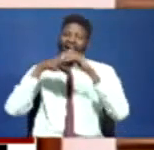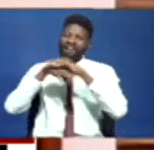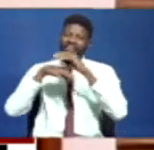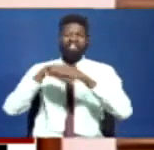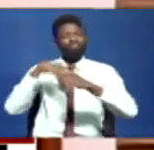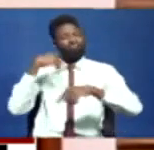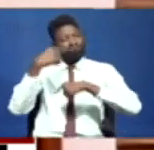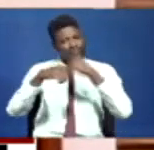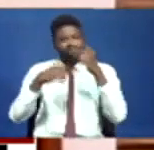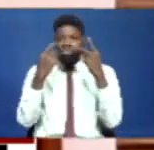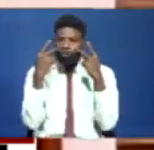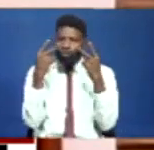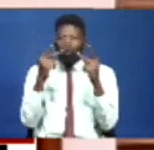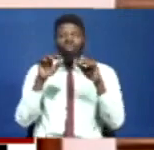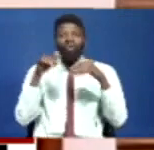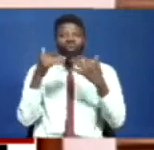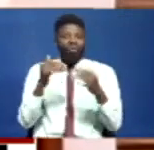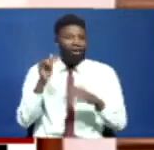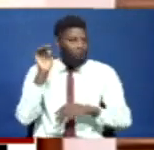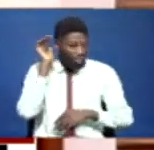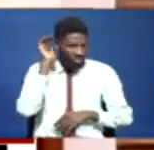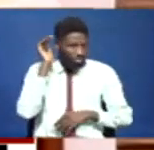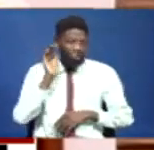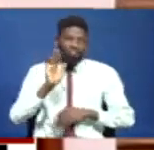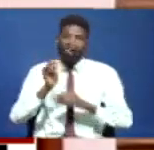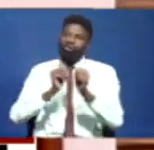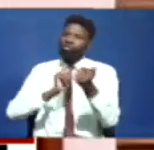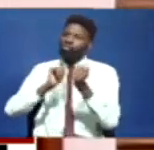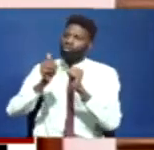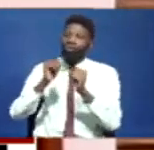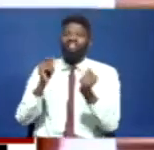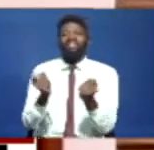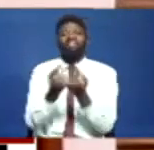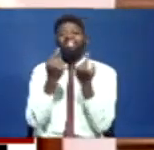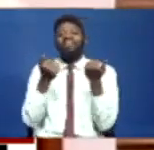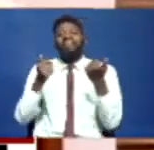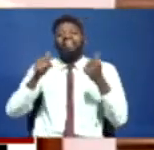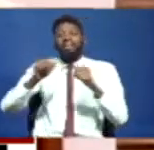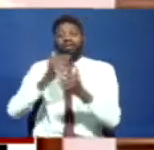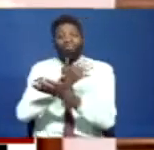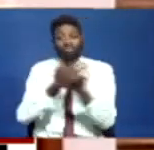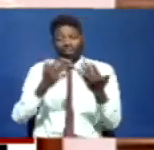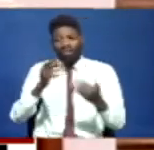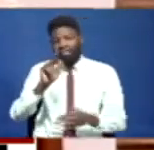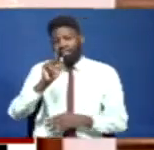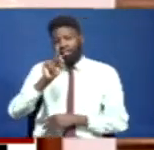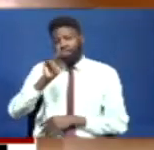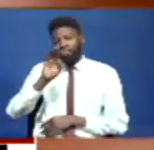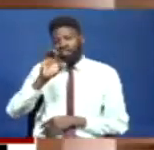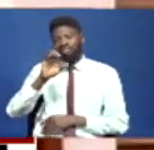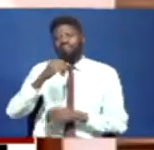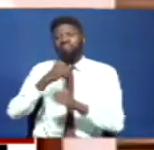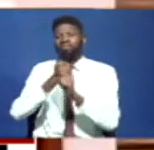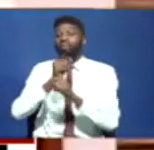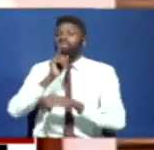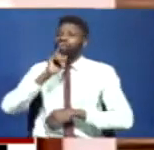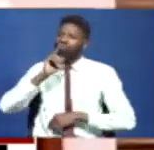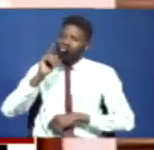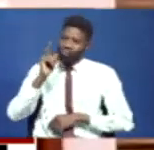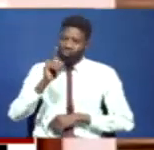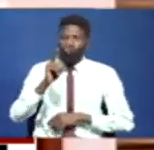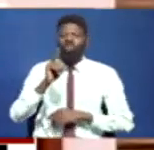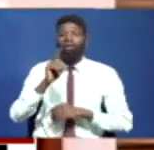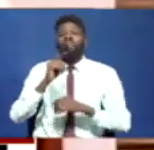their sporting events, wherever they are. KBC is committed to ensuring uninterrupted free-to-air broadcast through